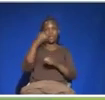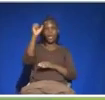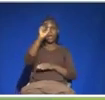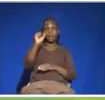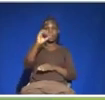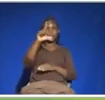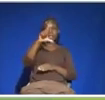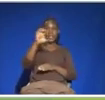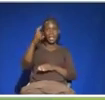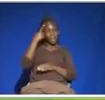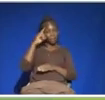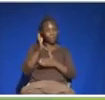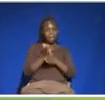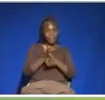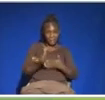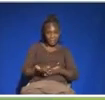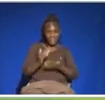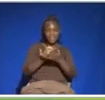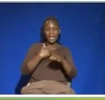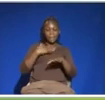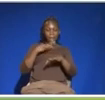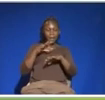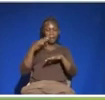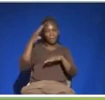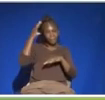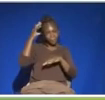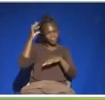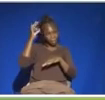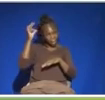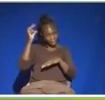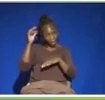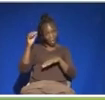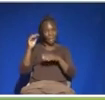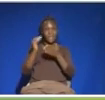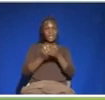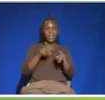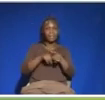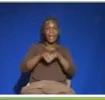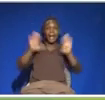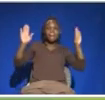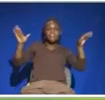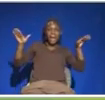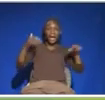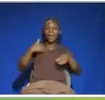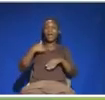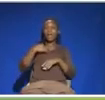fish. We have hair, and others like birds have their bodies covered with